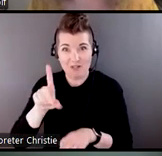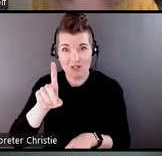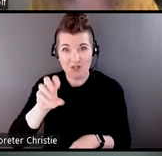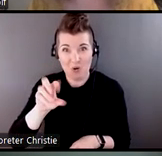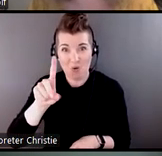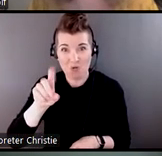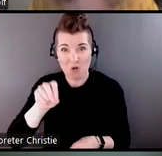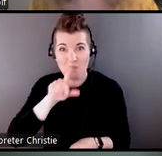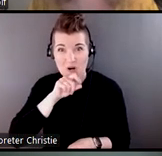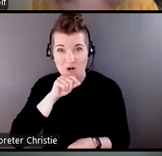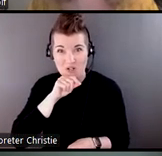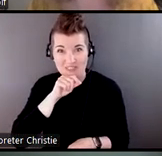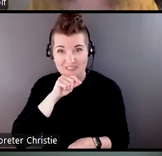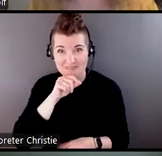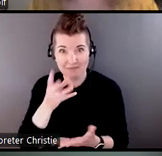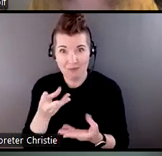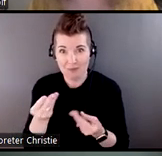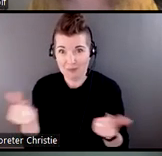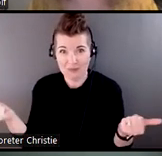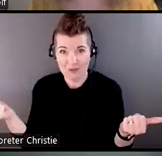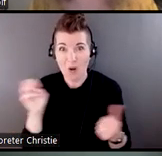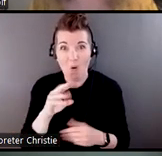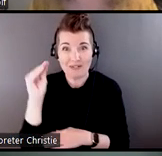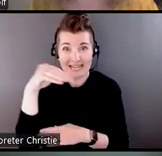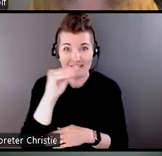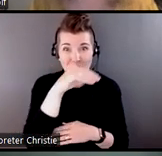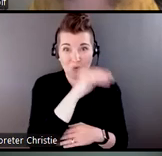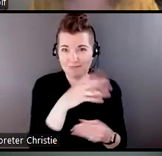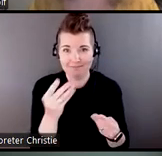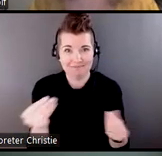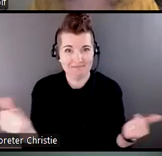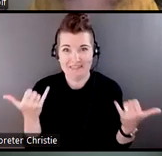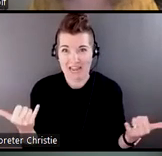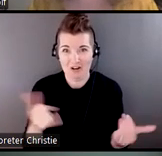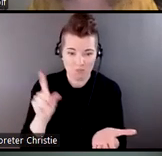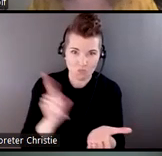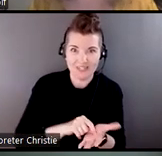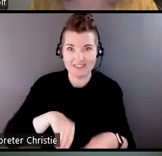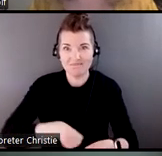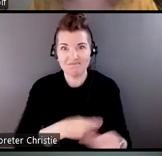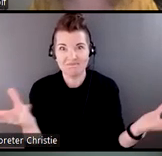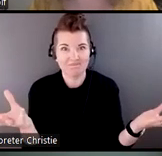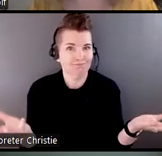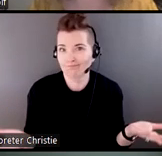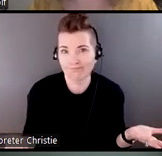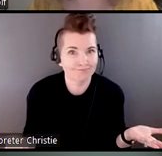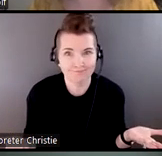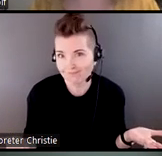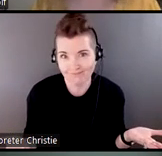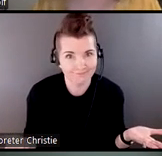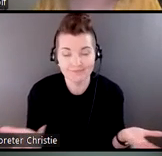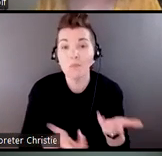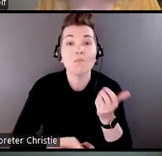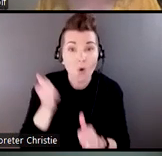still a place for flyers if there are organizations where people walk into to look for services. But much of our marketing is